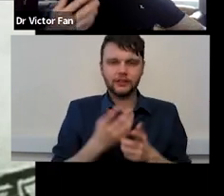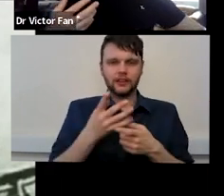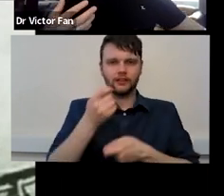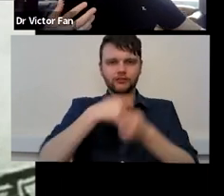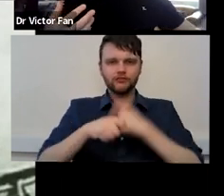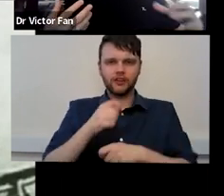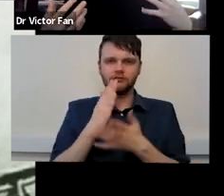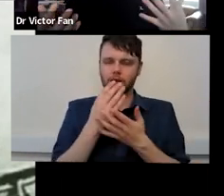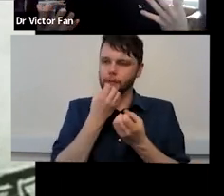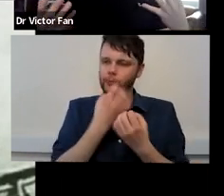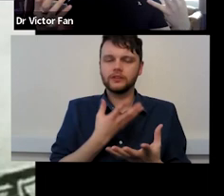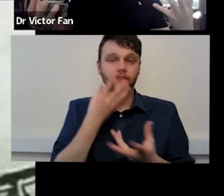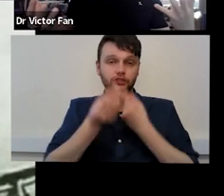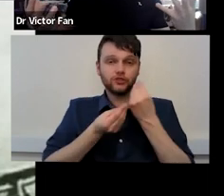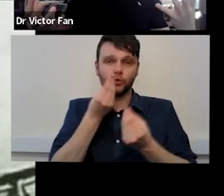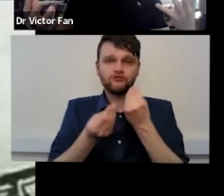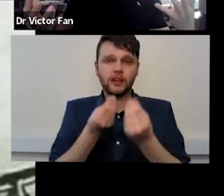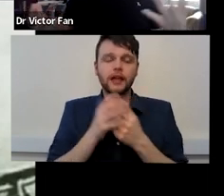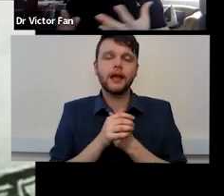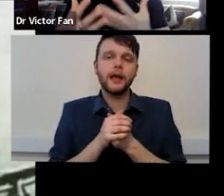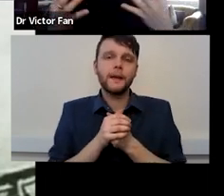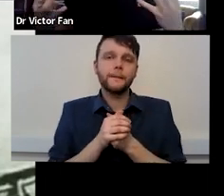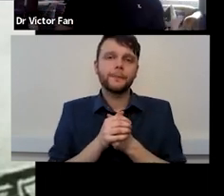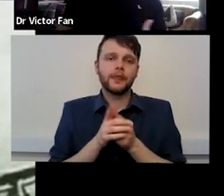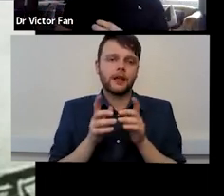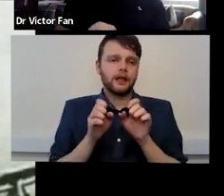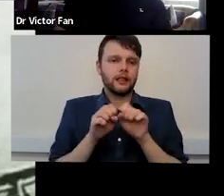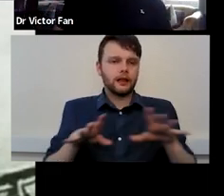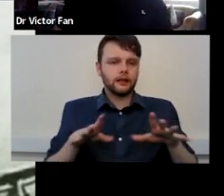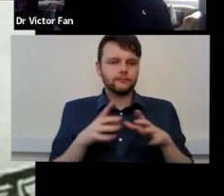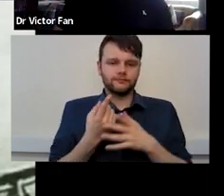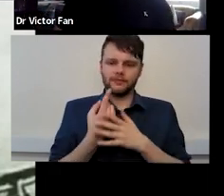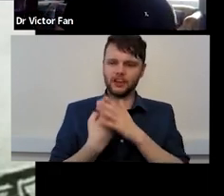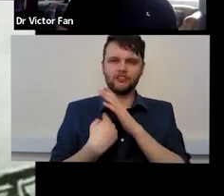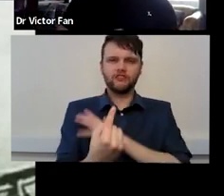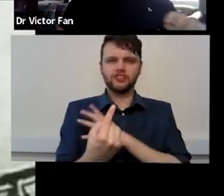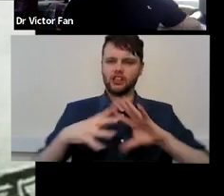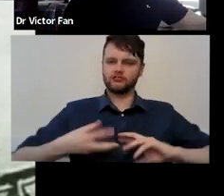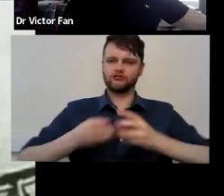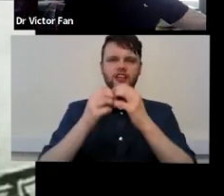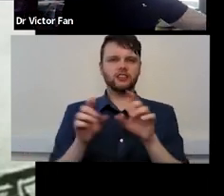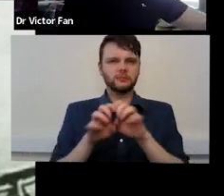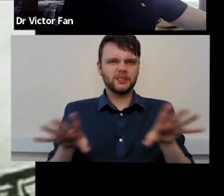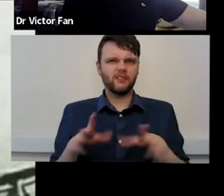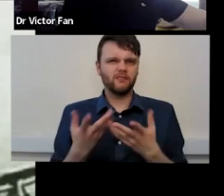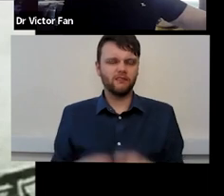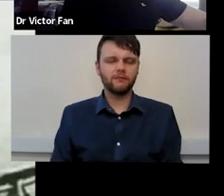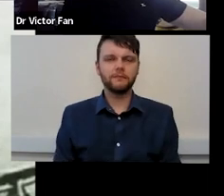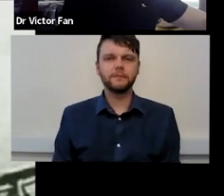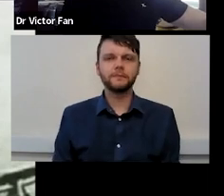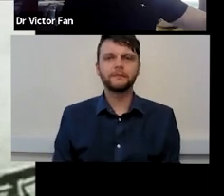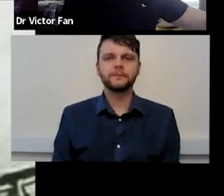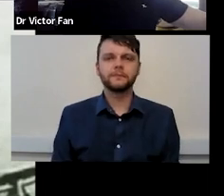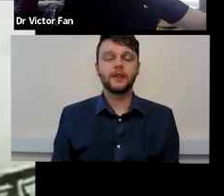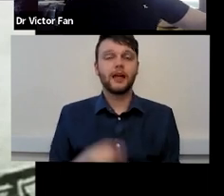really beautiful stories that are almost original creations in their own. These